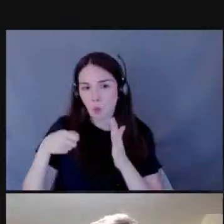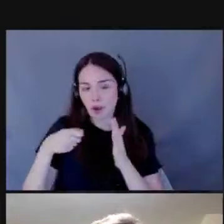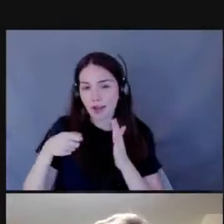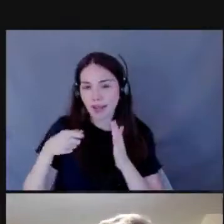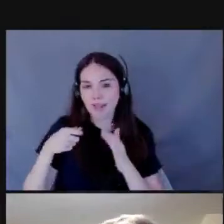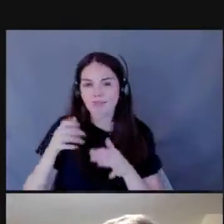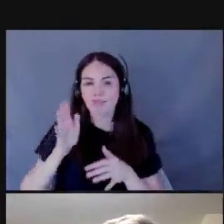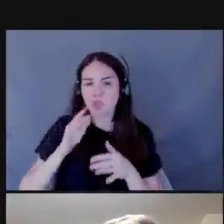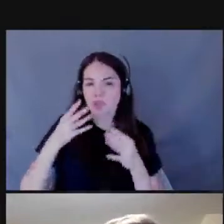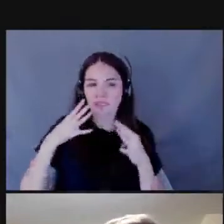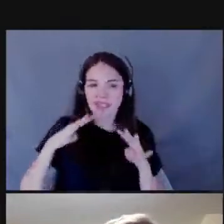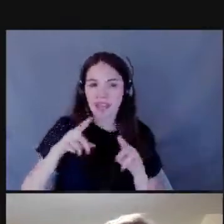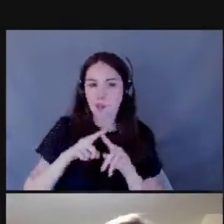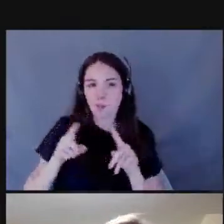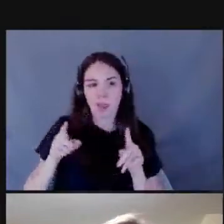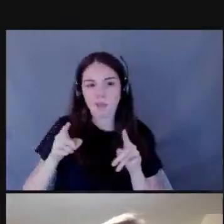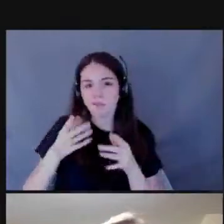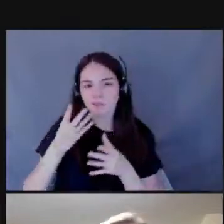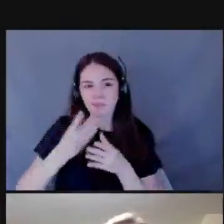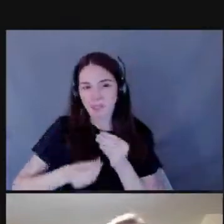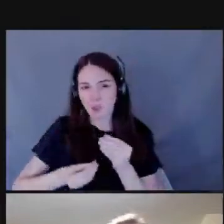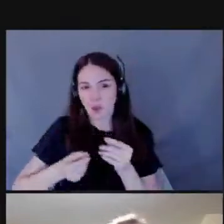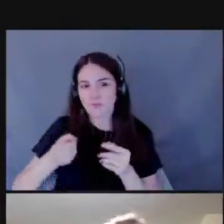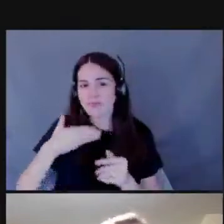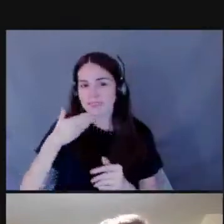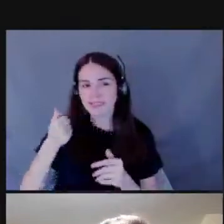is the best I've ever had.